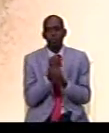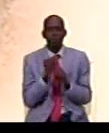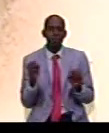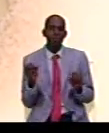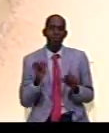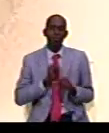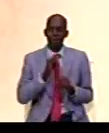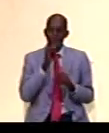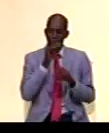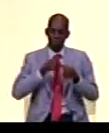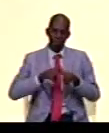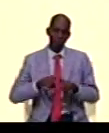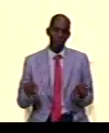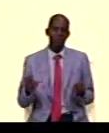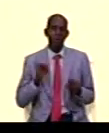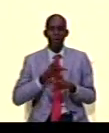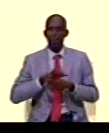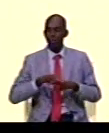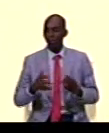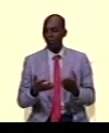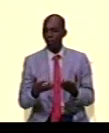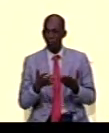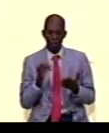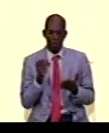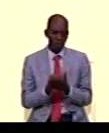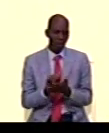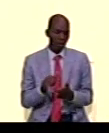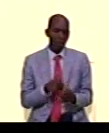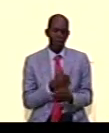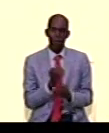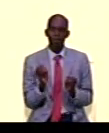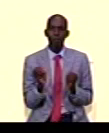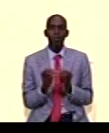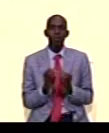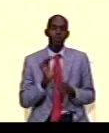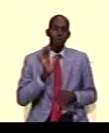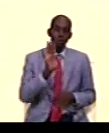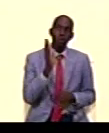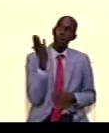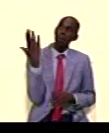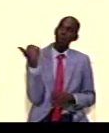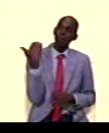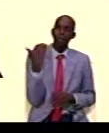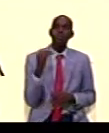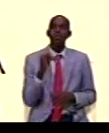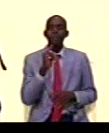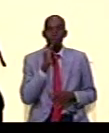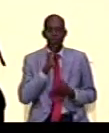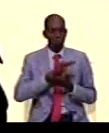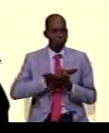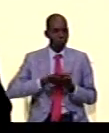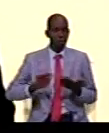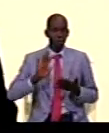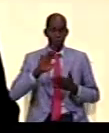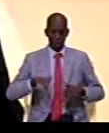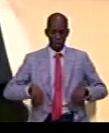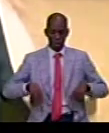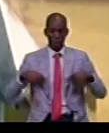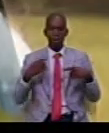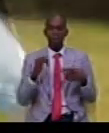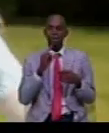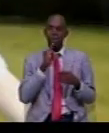I'm different. I don't want that anymore. Your past is cleansed. Your life